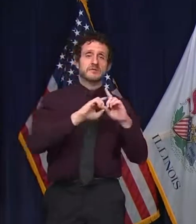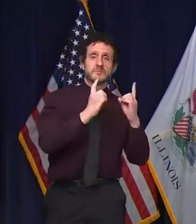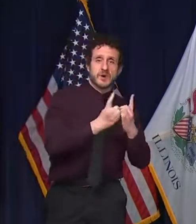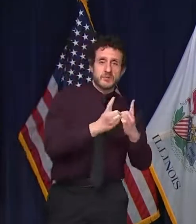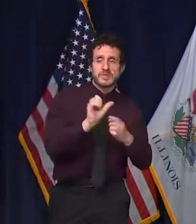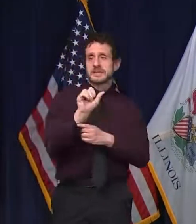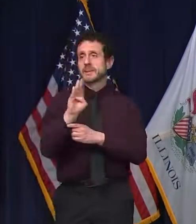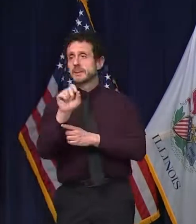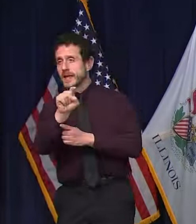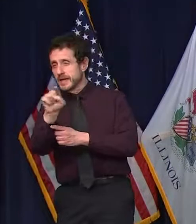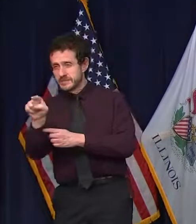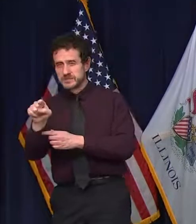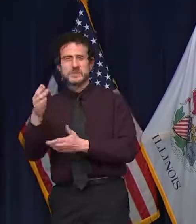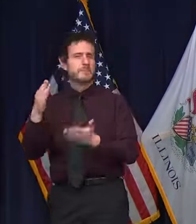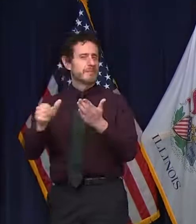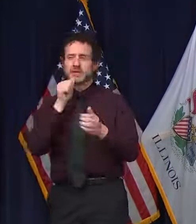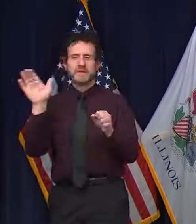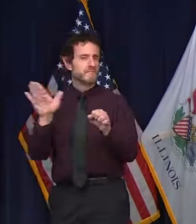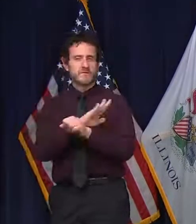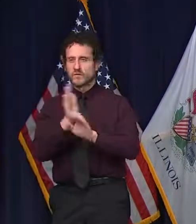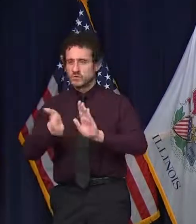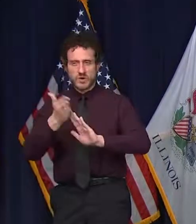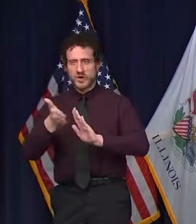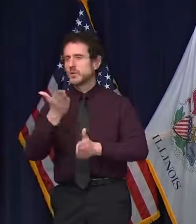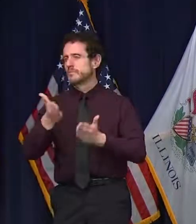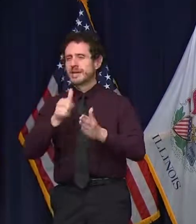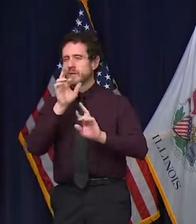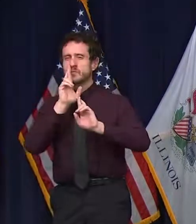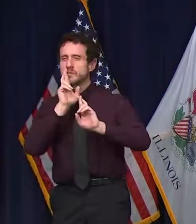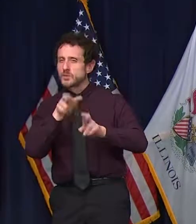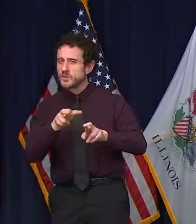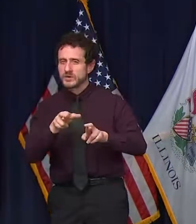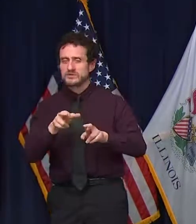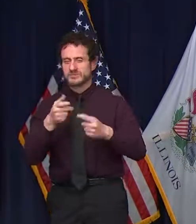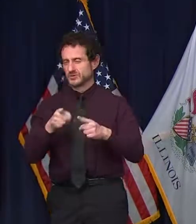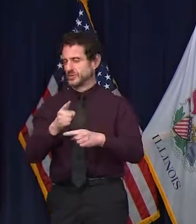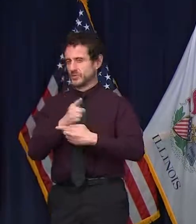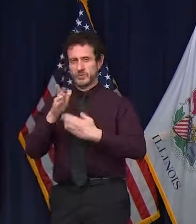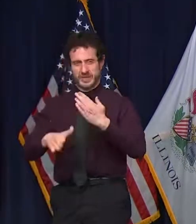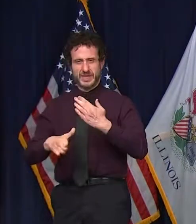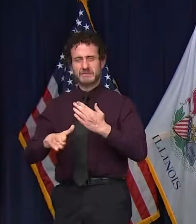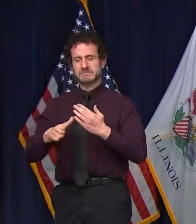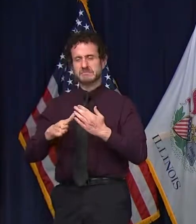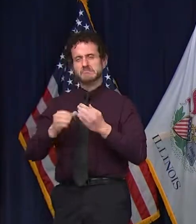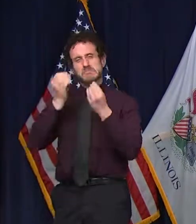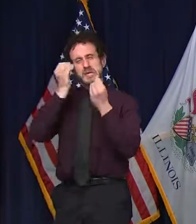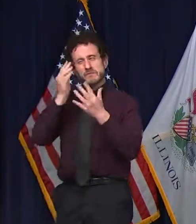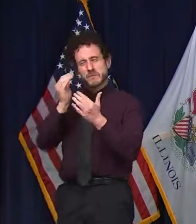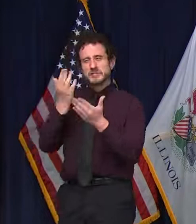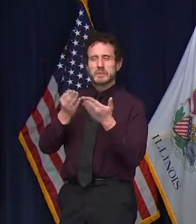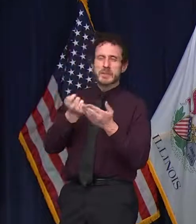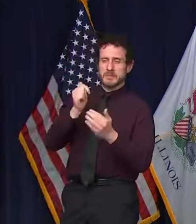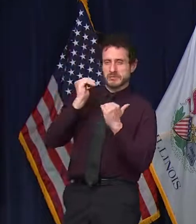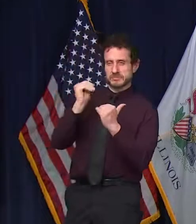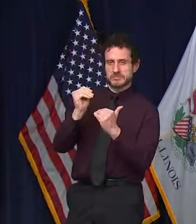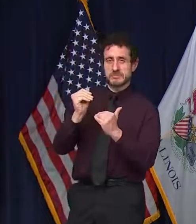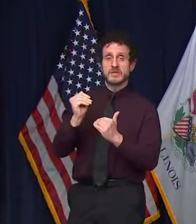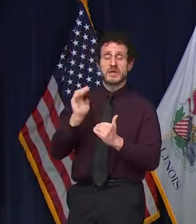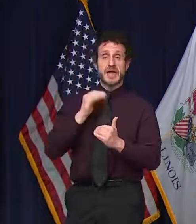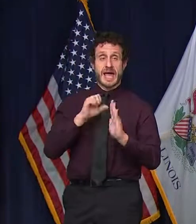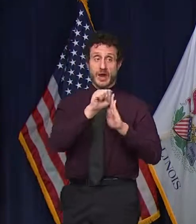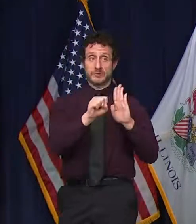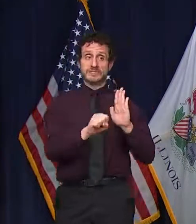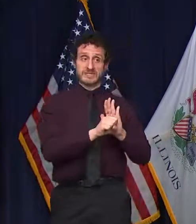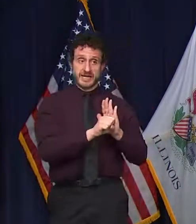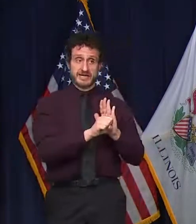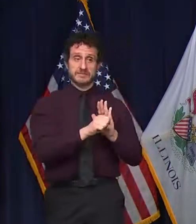laboratories may not always report everything over weekends. And we were fortunate in our state public health labs